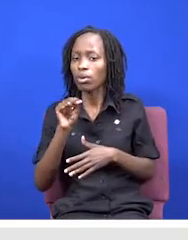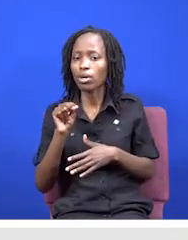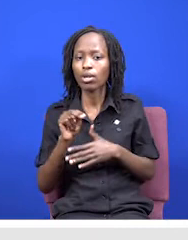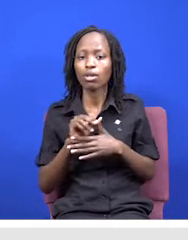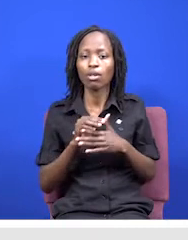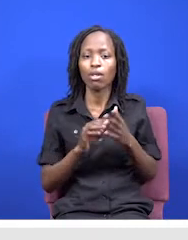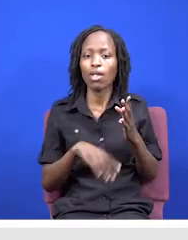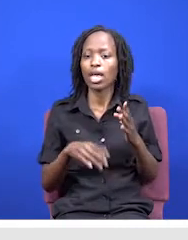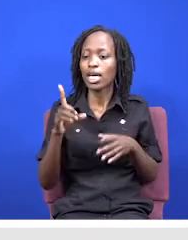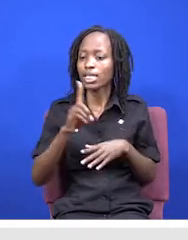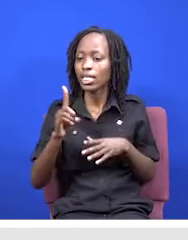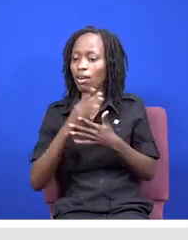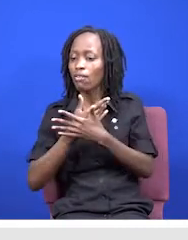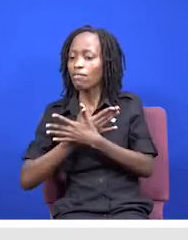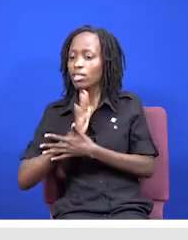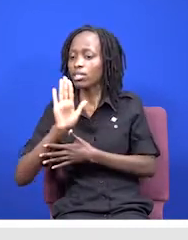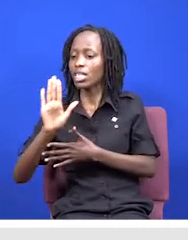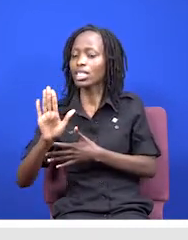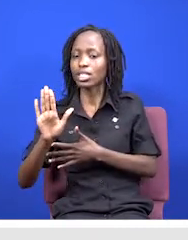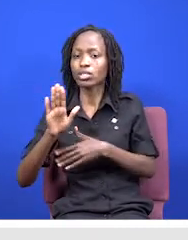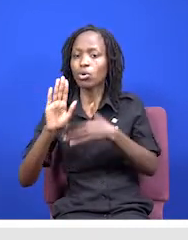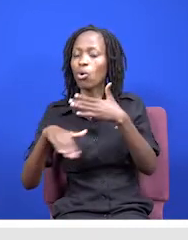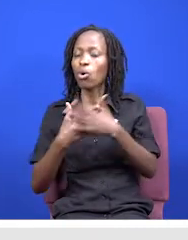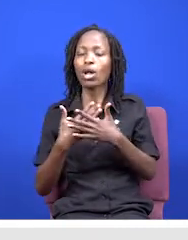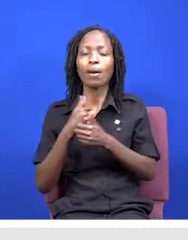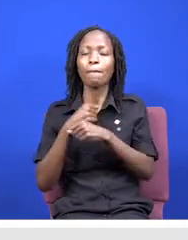one impressed the king as much as Daniel, Hananiah,